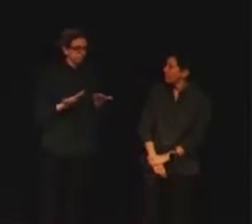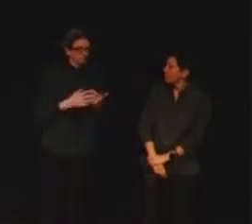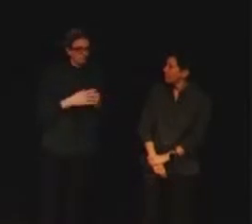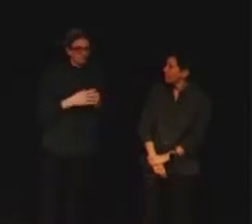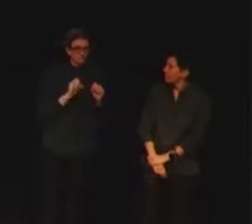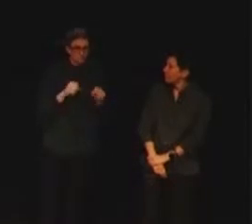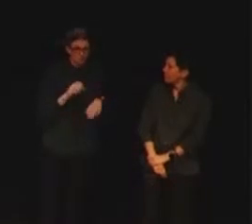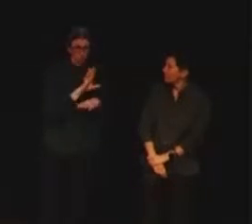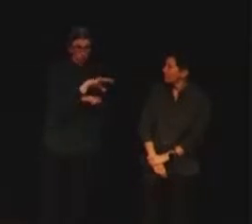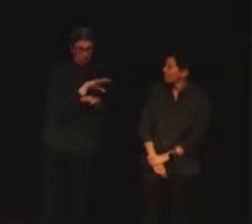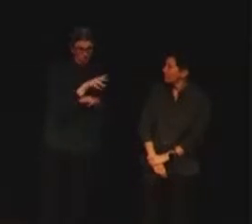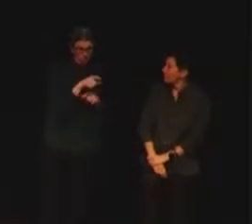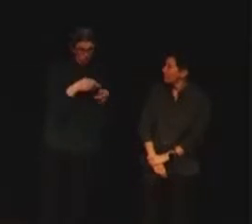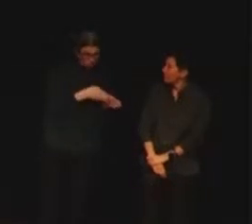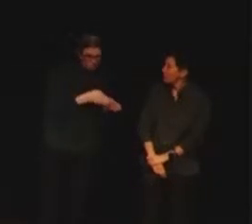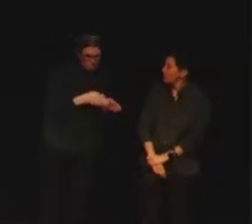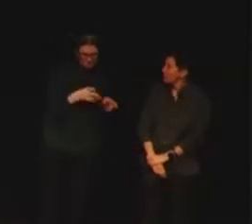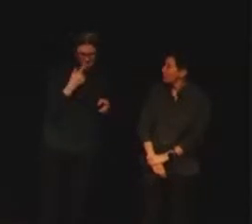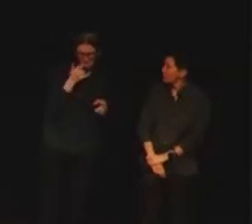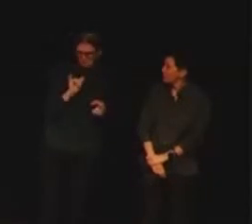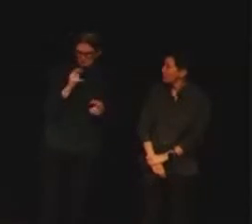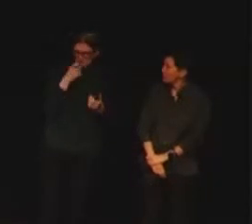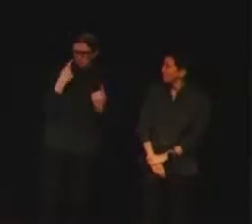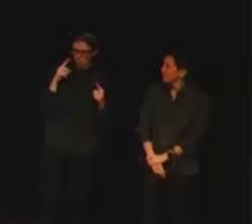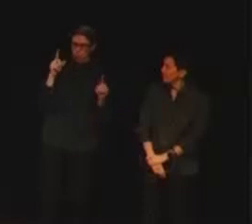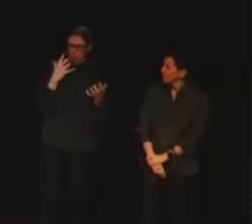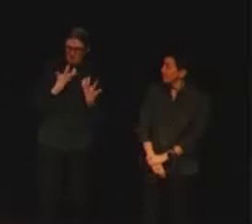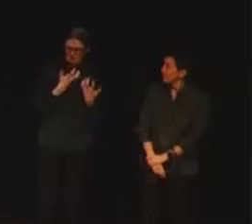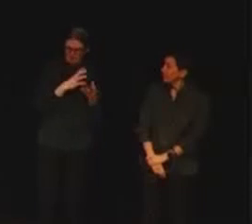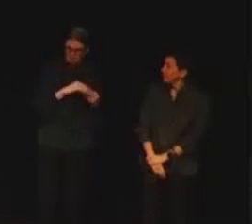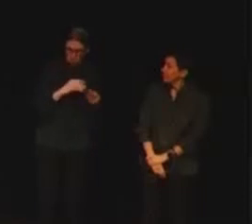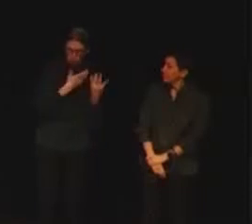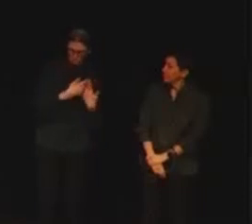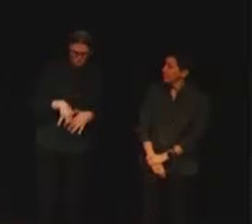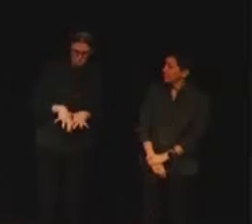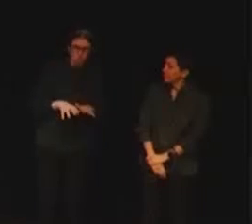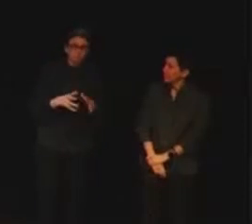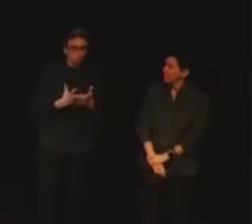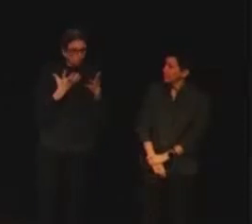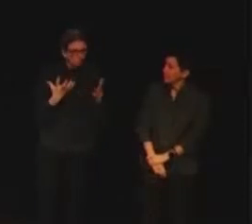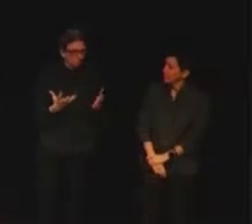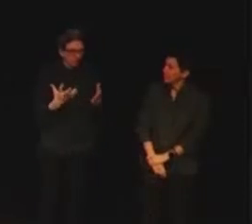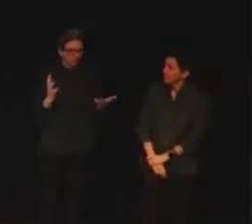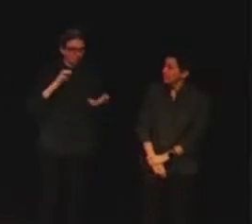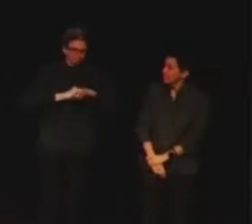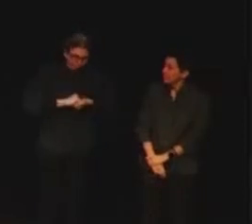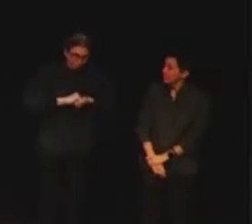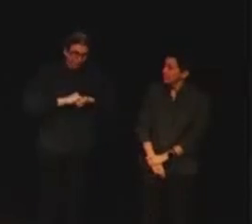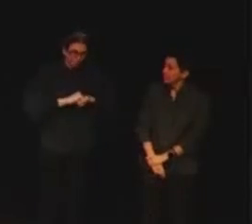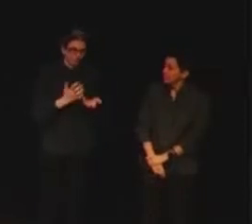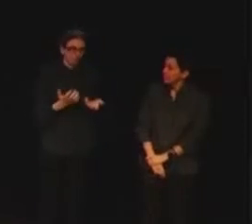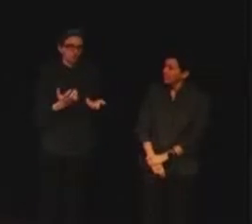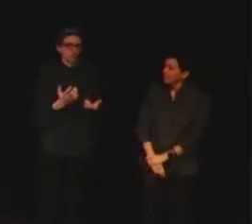we shoot it this way? It was like, that doesn't quite work with the story. So it was a lot of collaboration in that